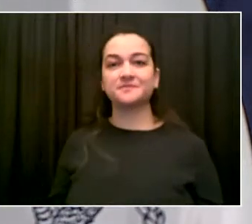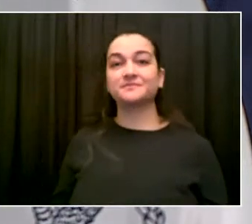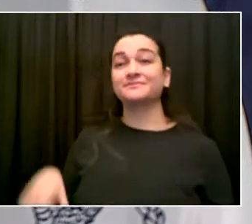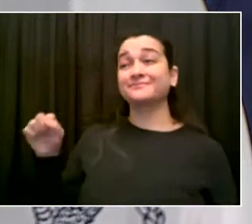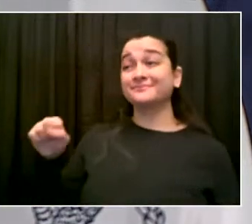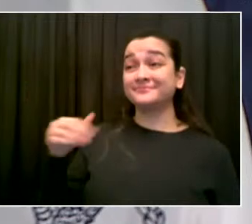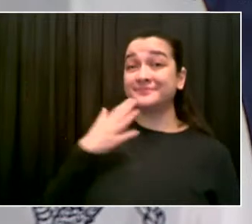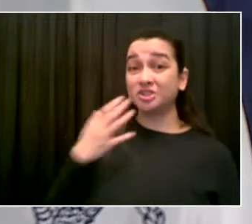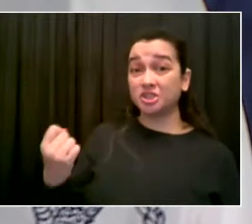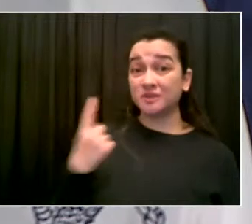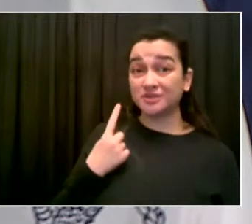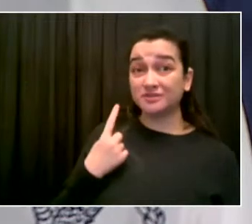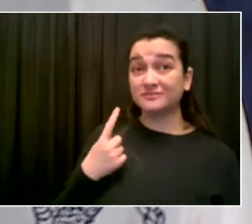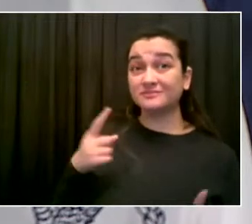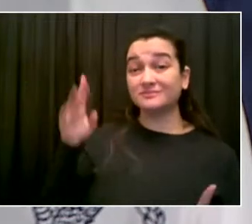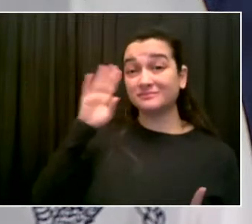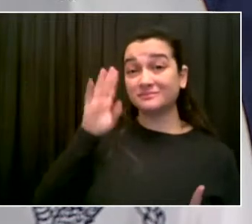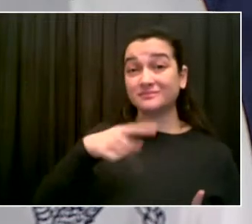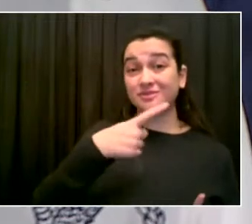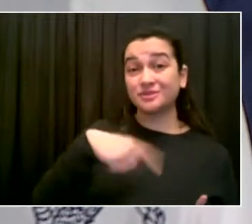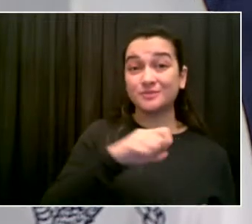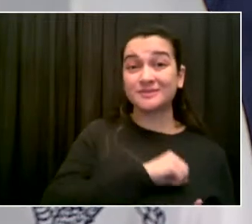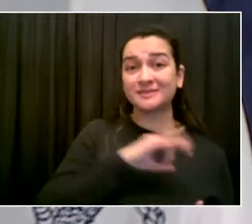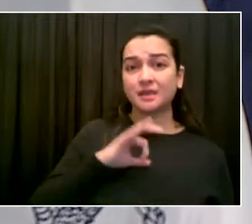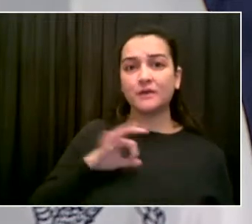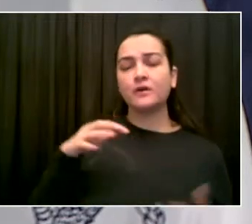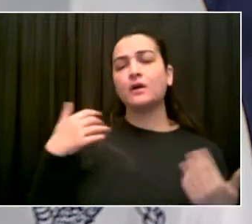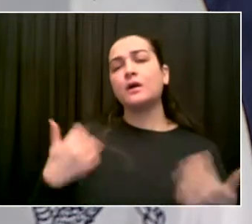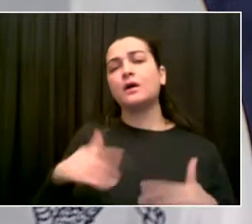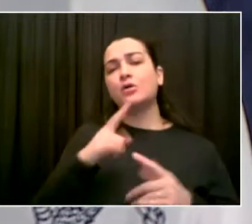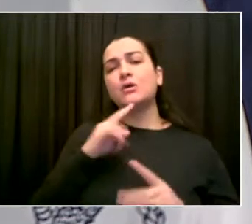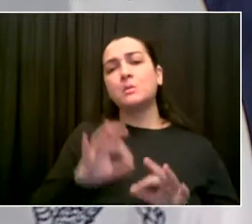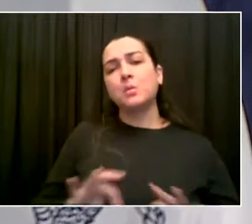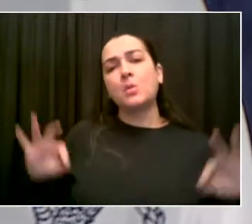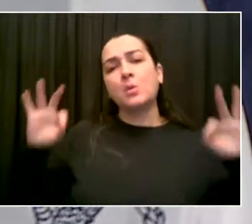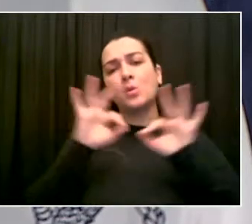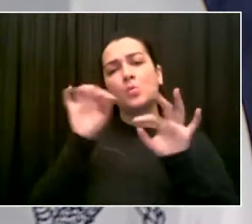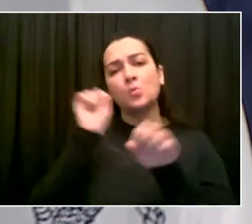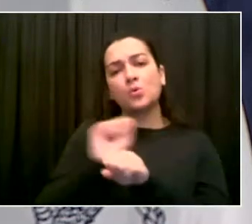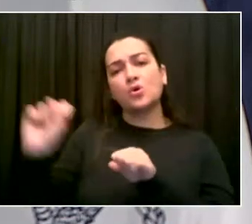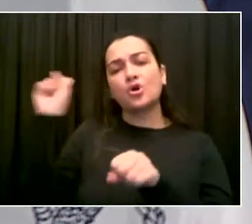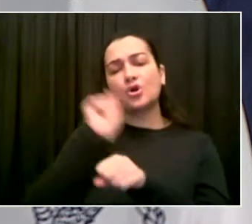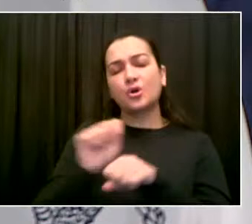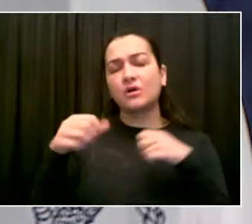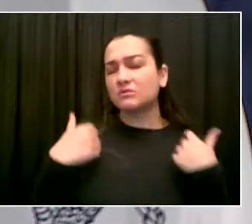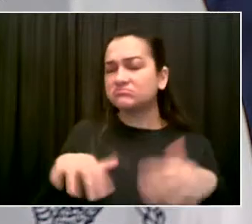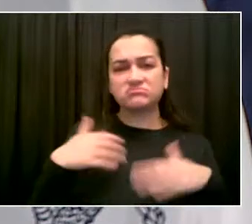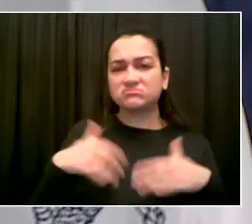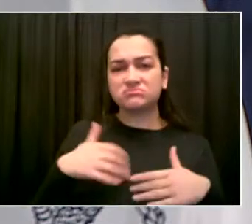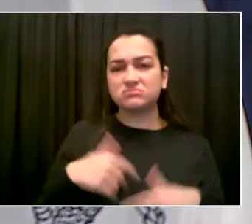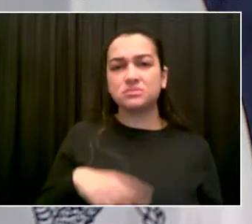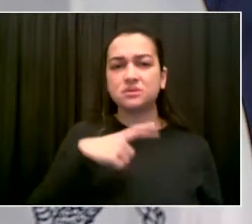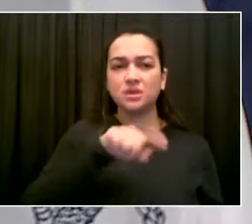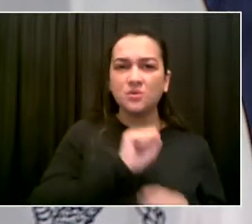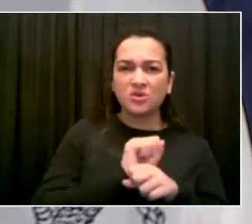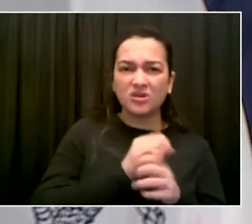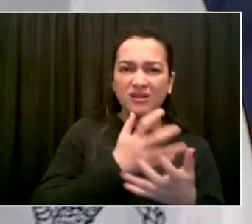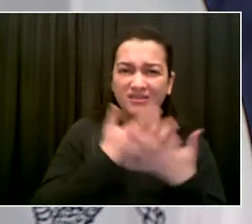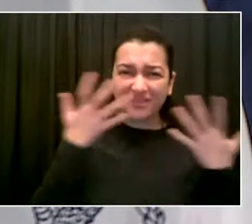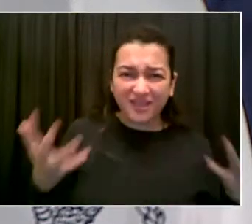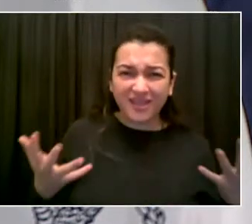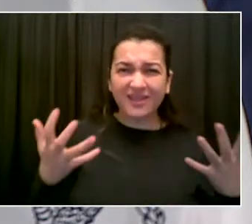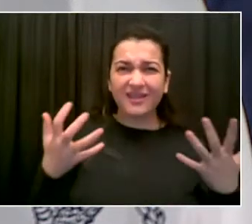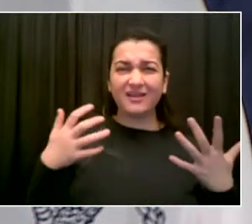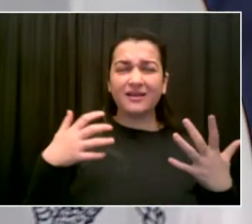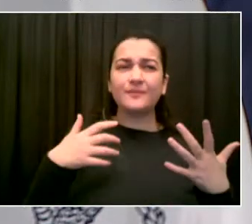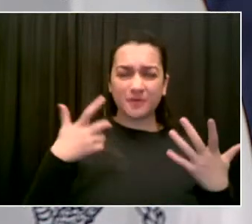complex issues facing New York City, and we depend on those folks to help us address really deep human needs. I don't honestly